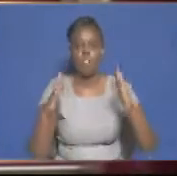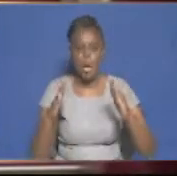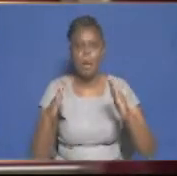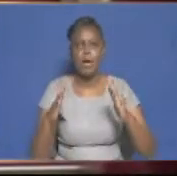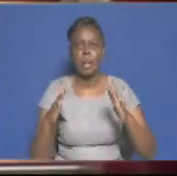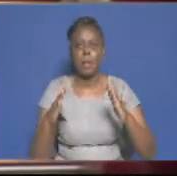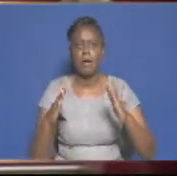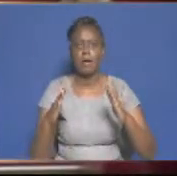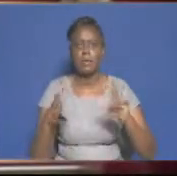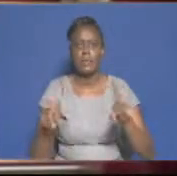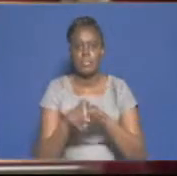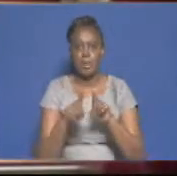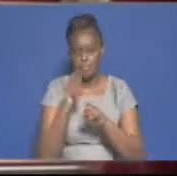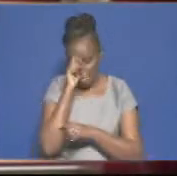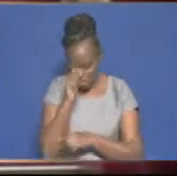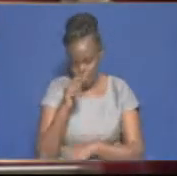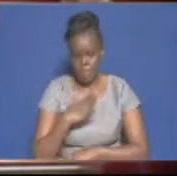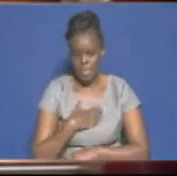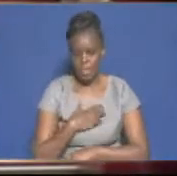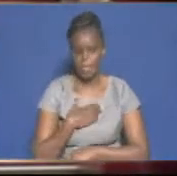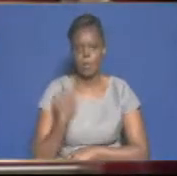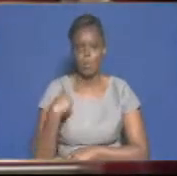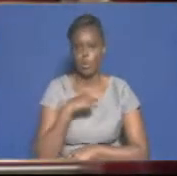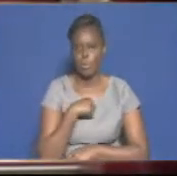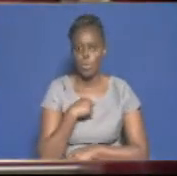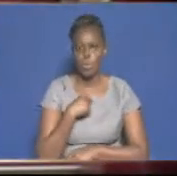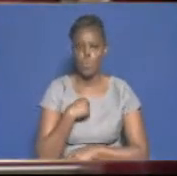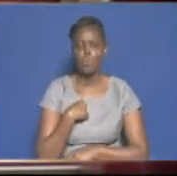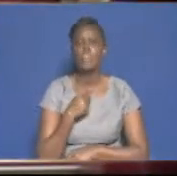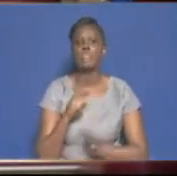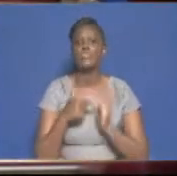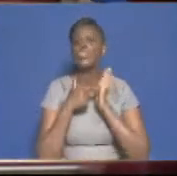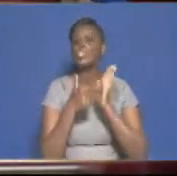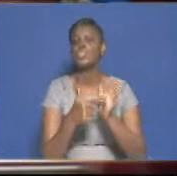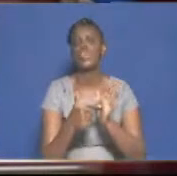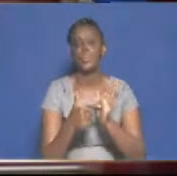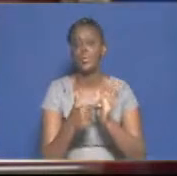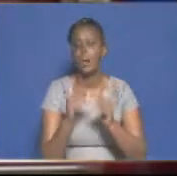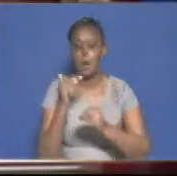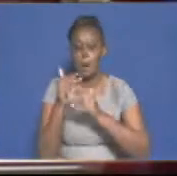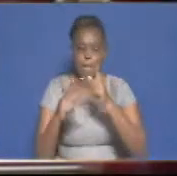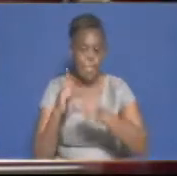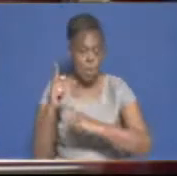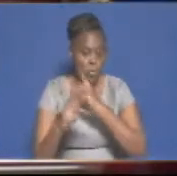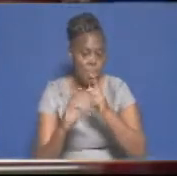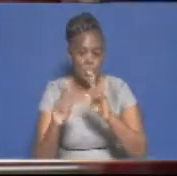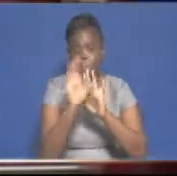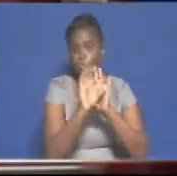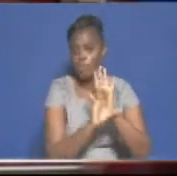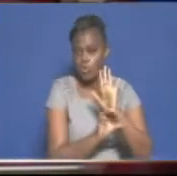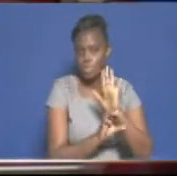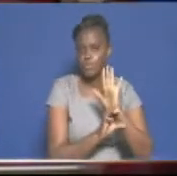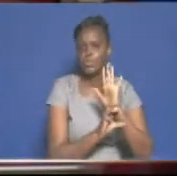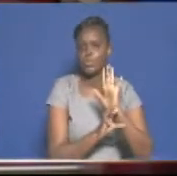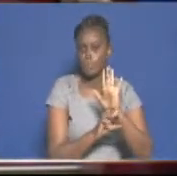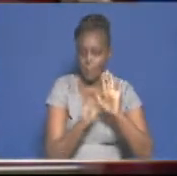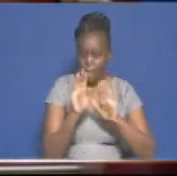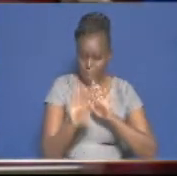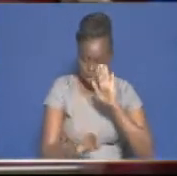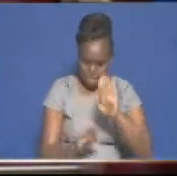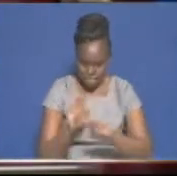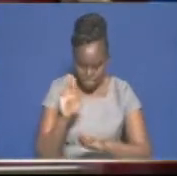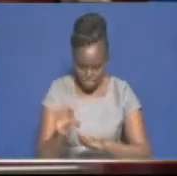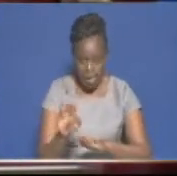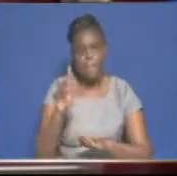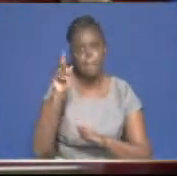for our respectability. And because we have endowed with a very progressive constitution, that has set the pace for the